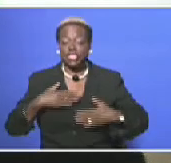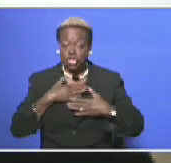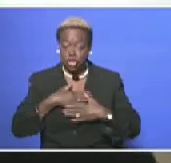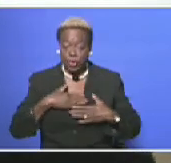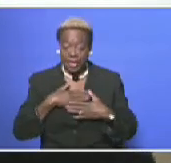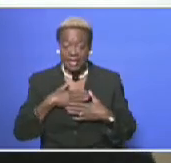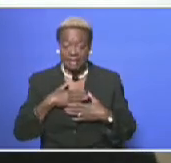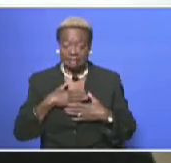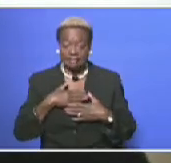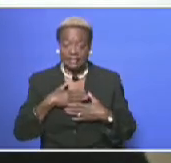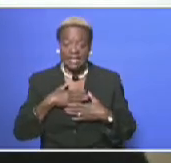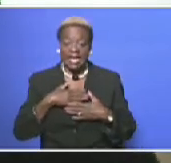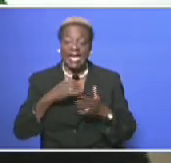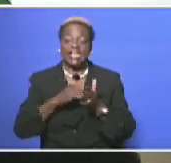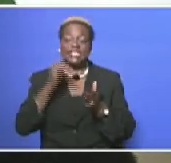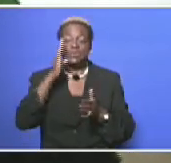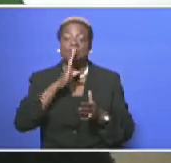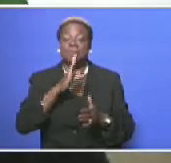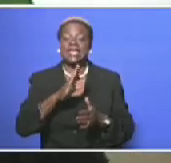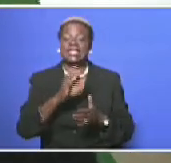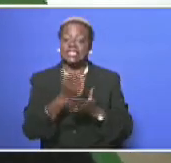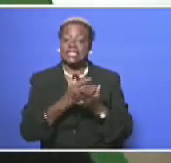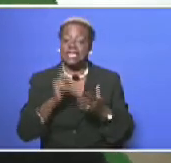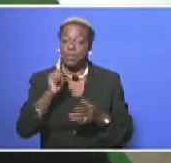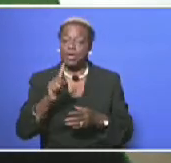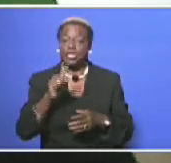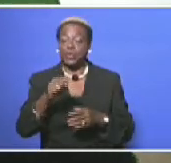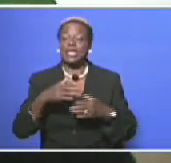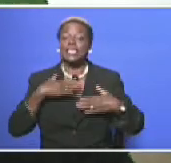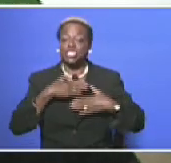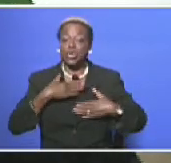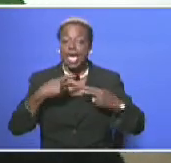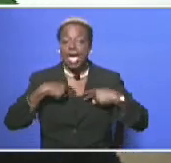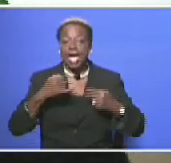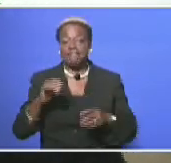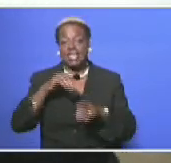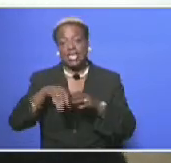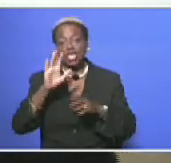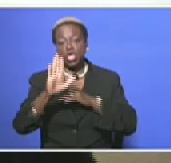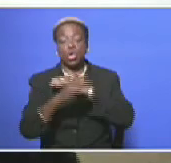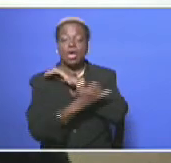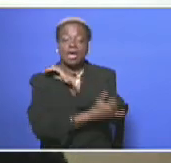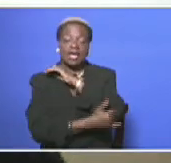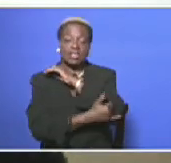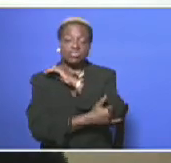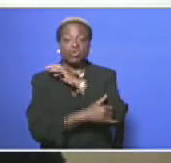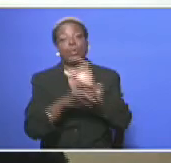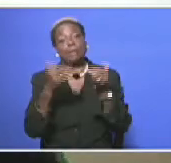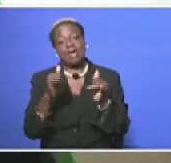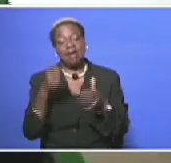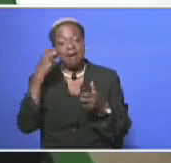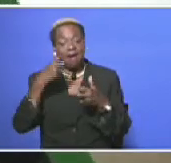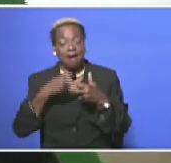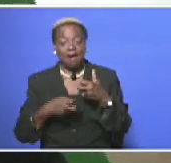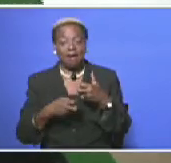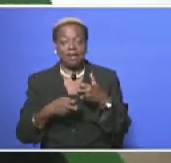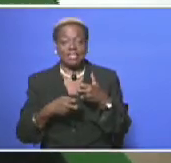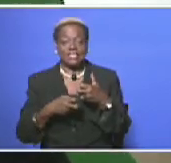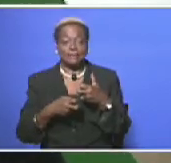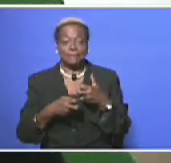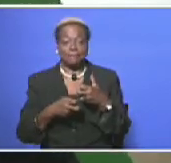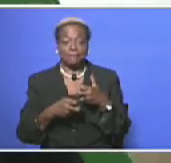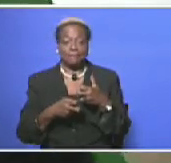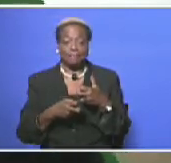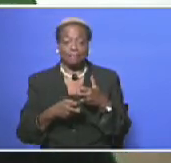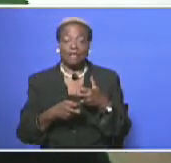is also going to be somebody that you're going to enjoy having in your country. I think the other thing about it is we're going to play really hard. We've probably